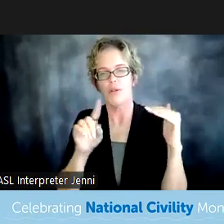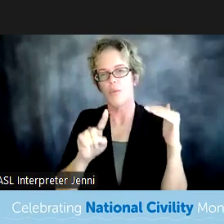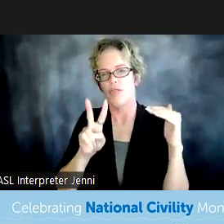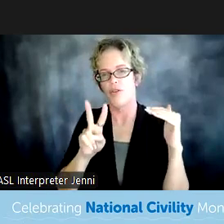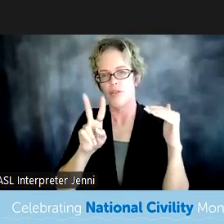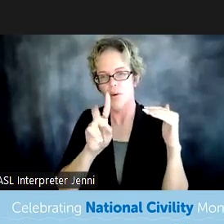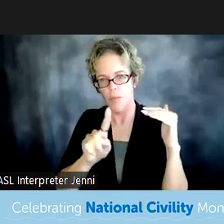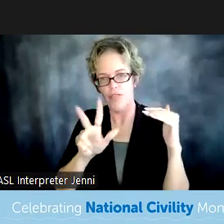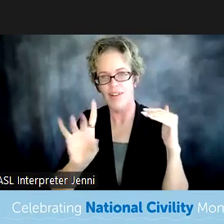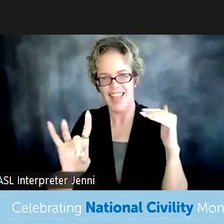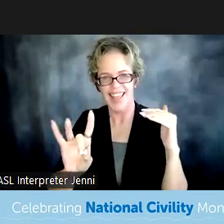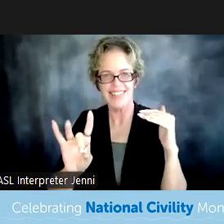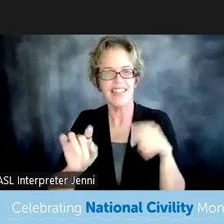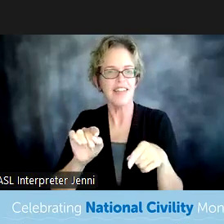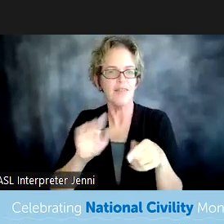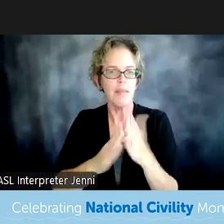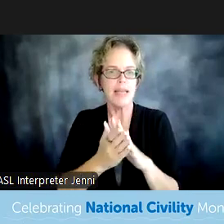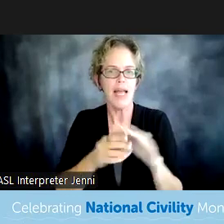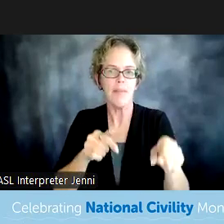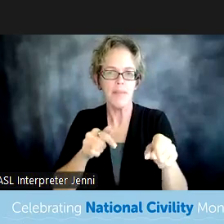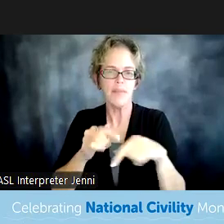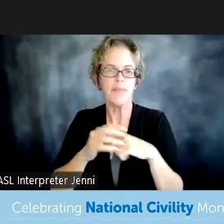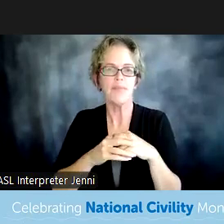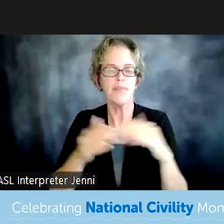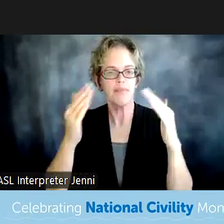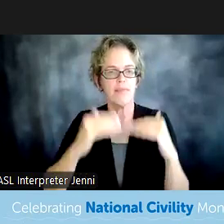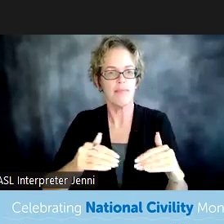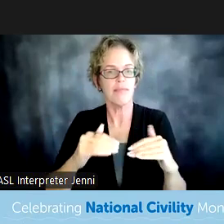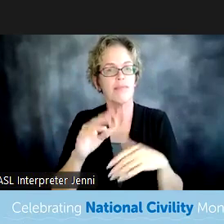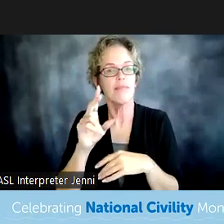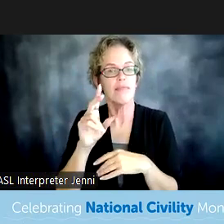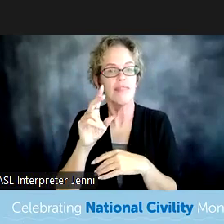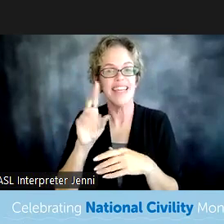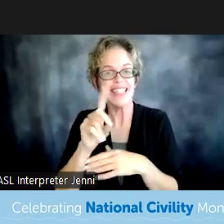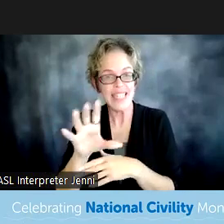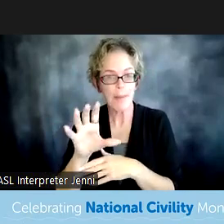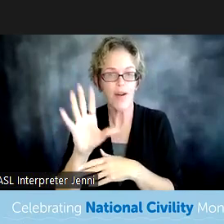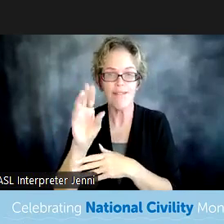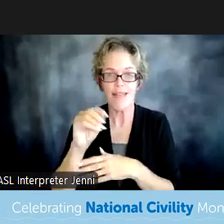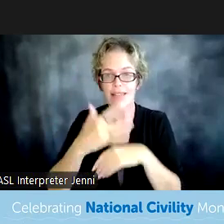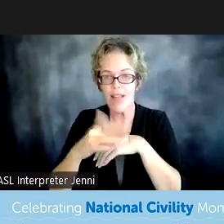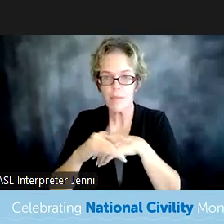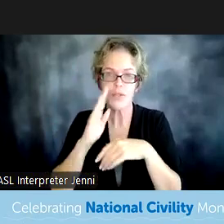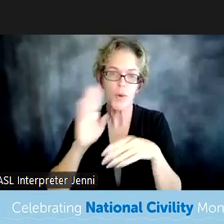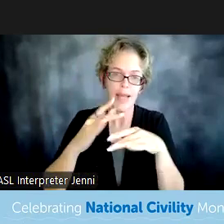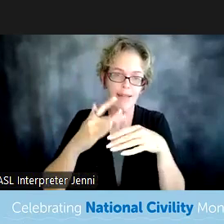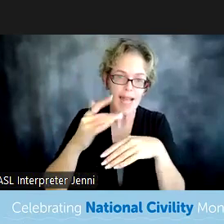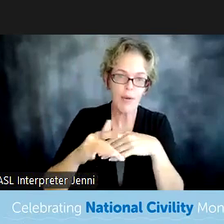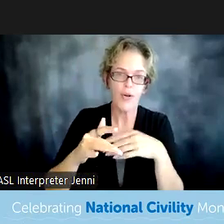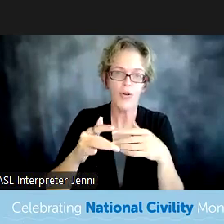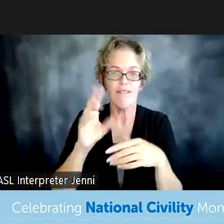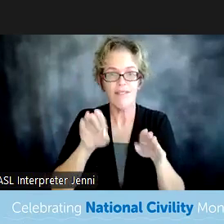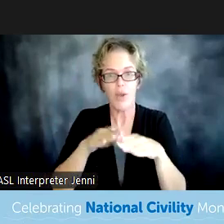December, 50 openings become available in Apple Health expansion. And then the following numbers basically kind of break it down as far as